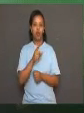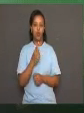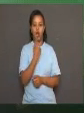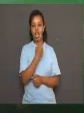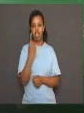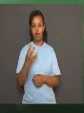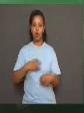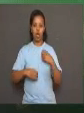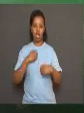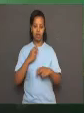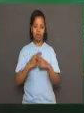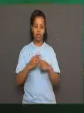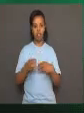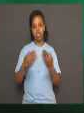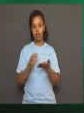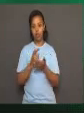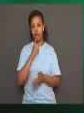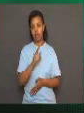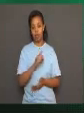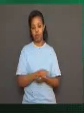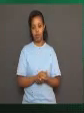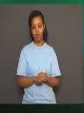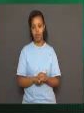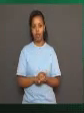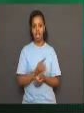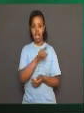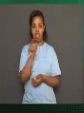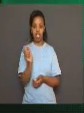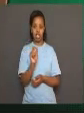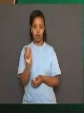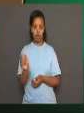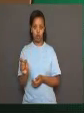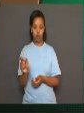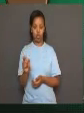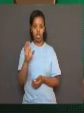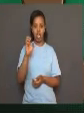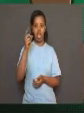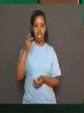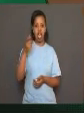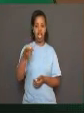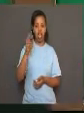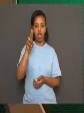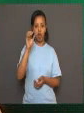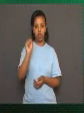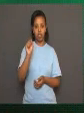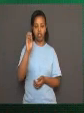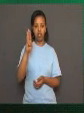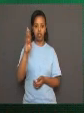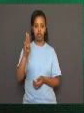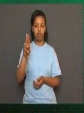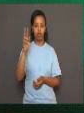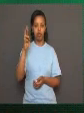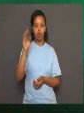each organism. If you wrote the names Equus burchellii